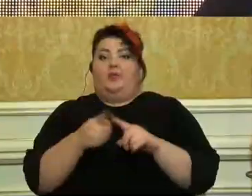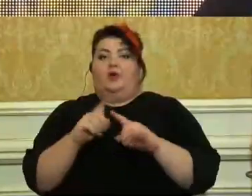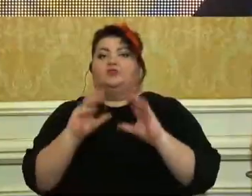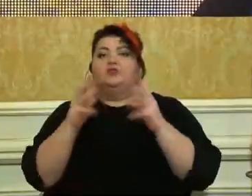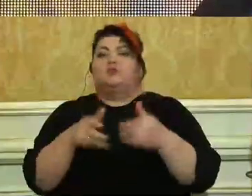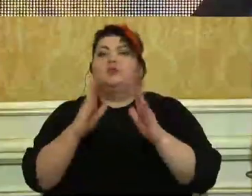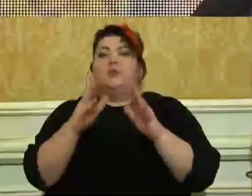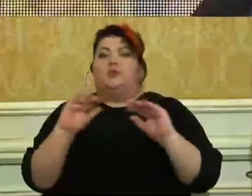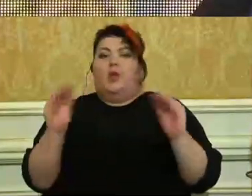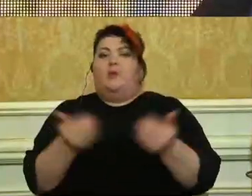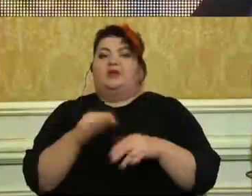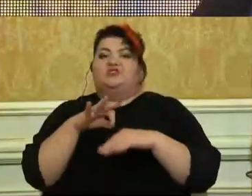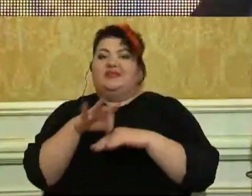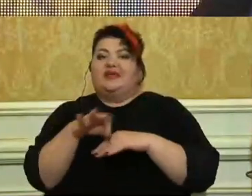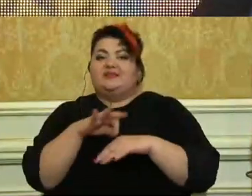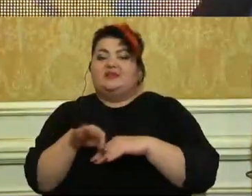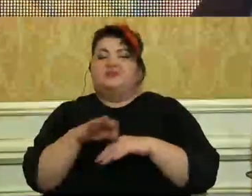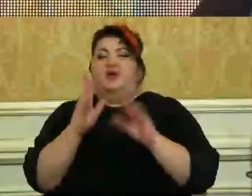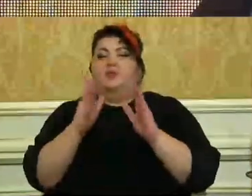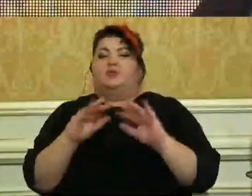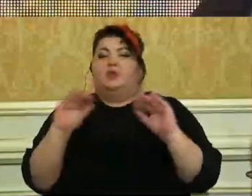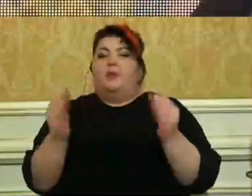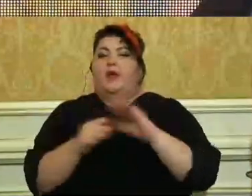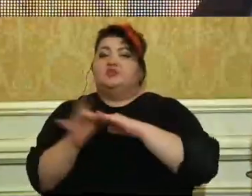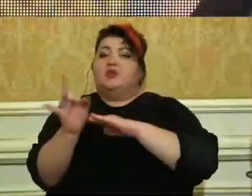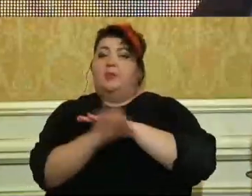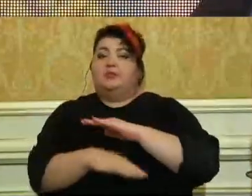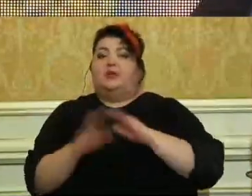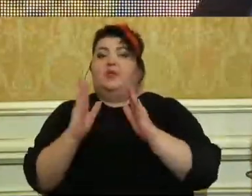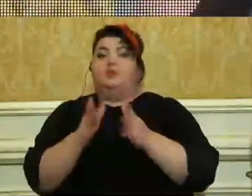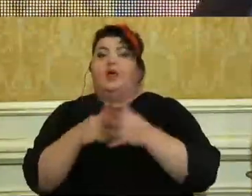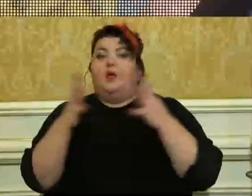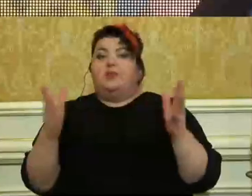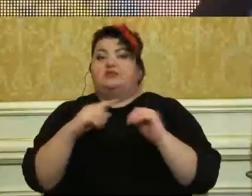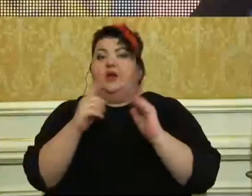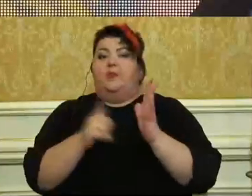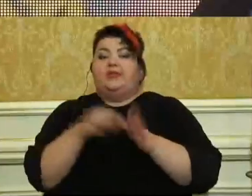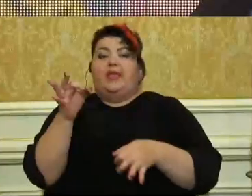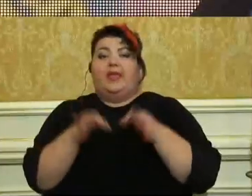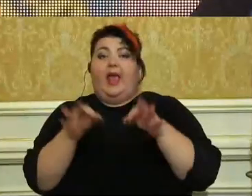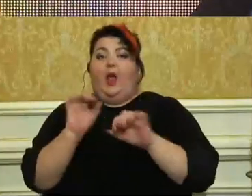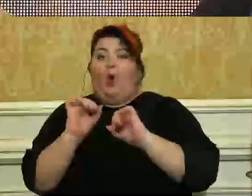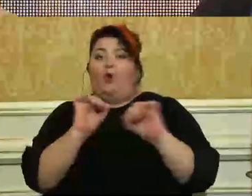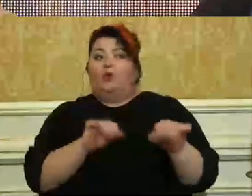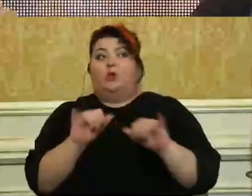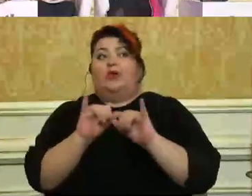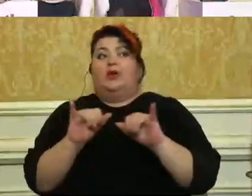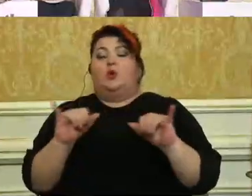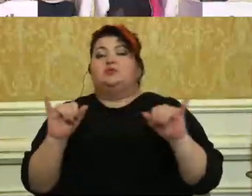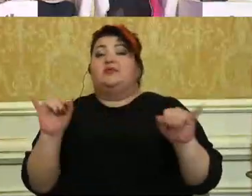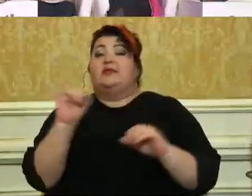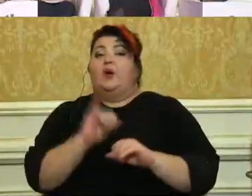poverty, more equity, more ecology, more development, and of course, more security and